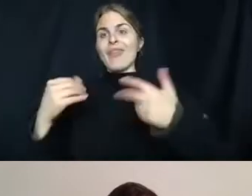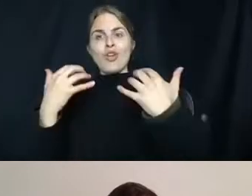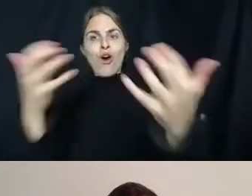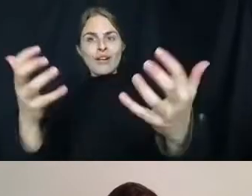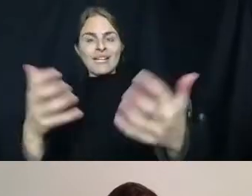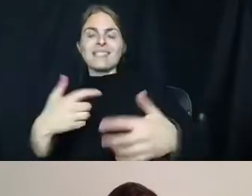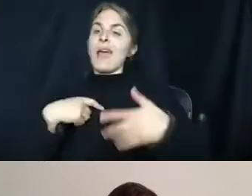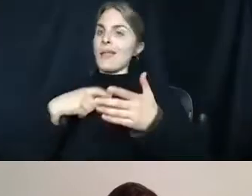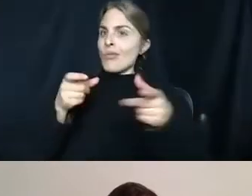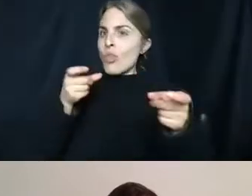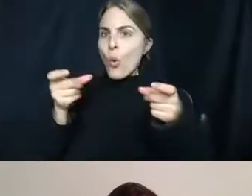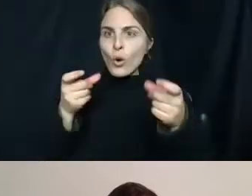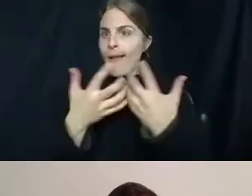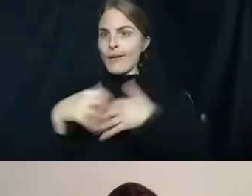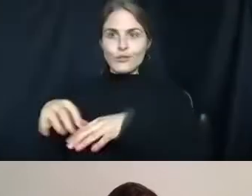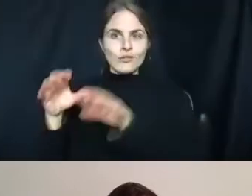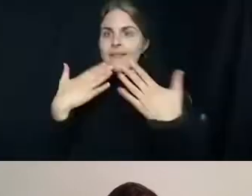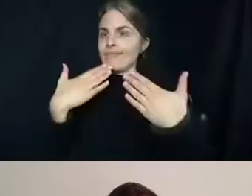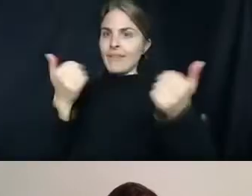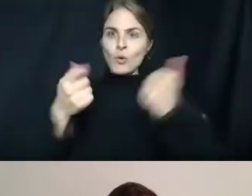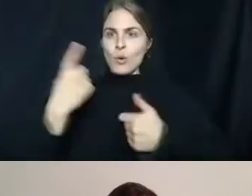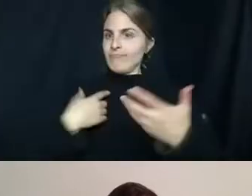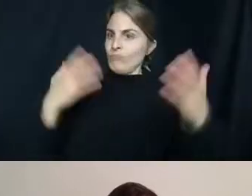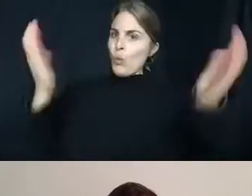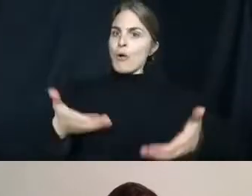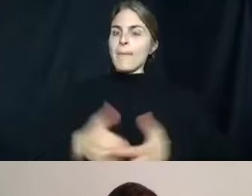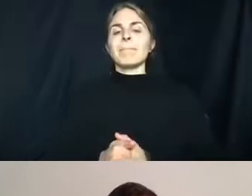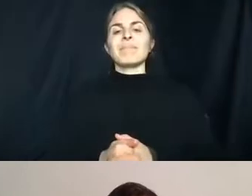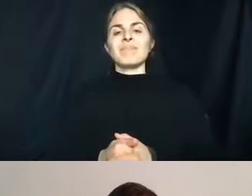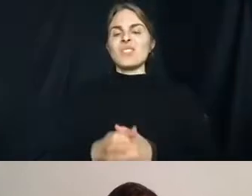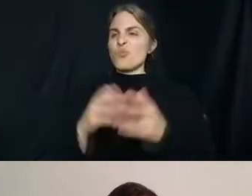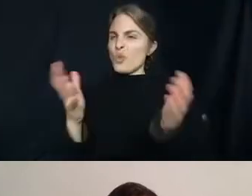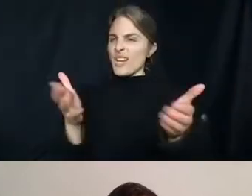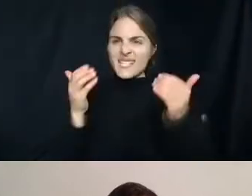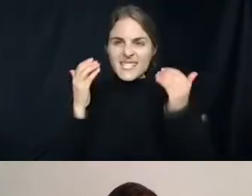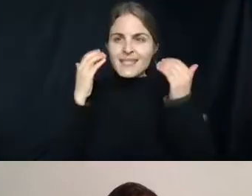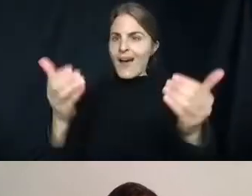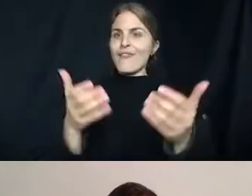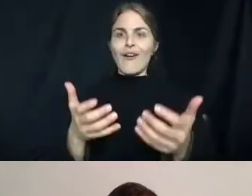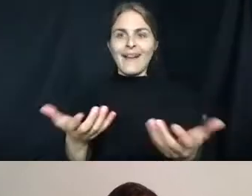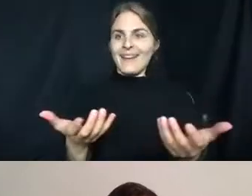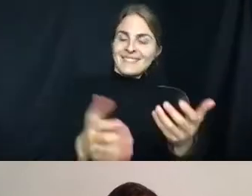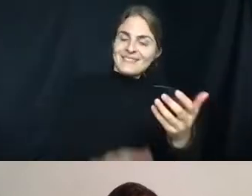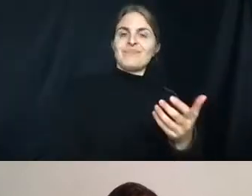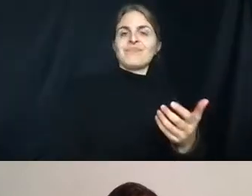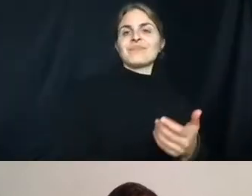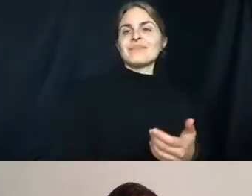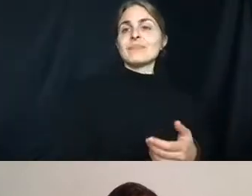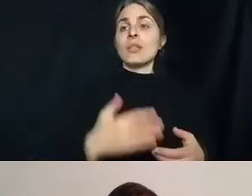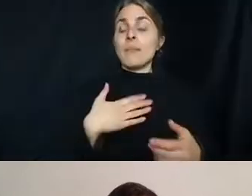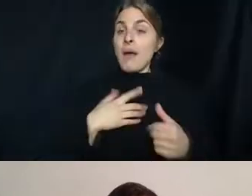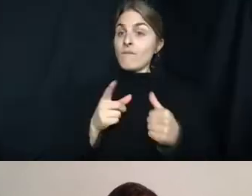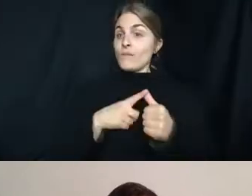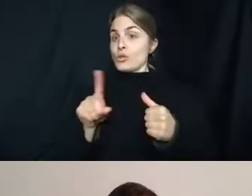organizers of this great event. So yeah, we're gonna dive right in here. And my first question